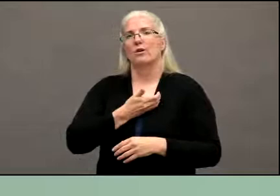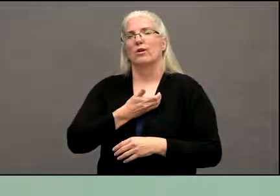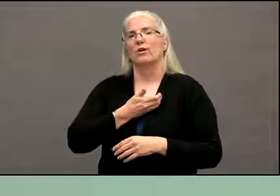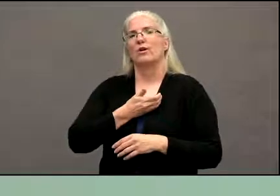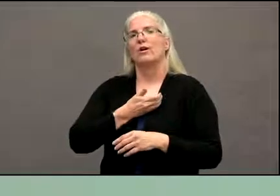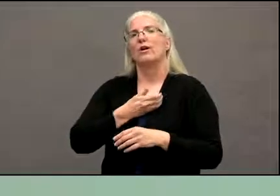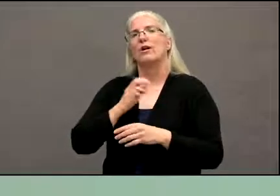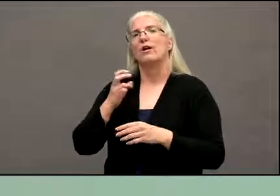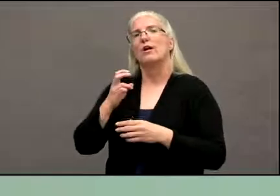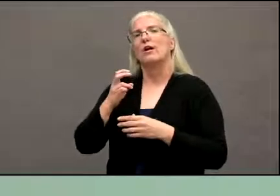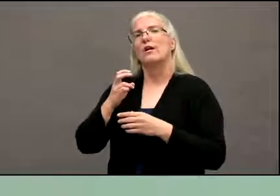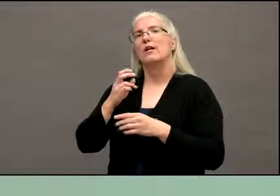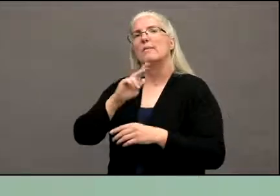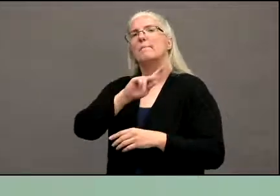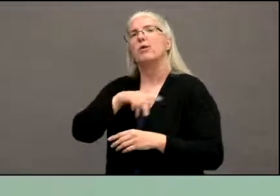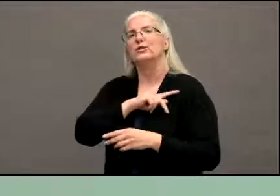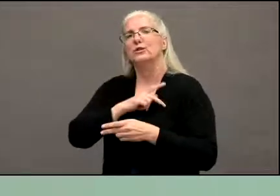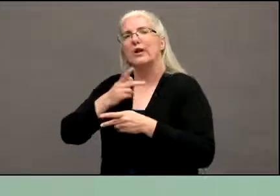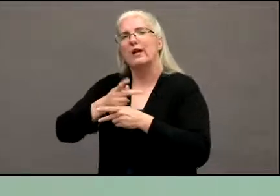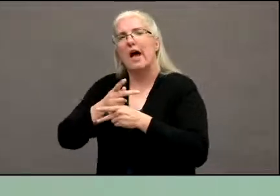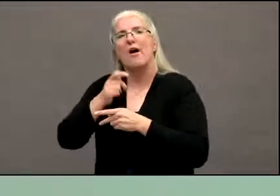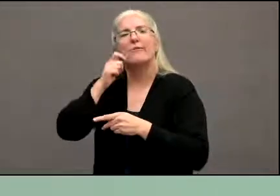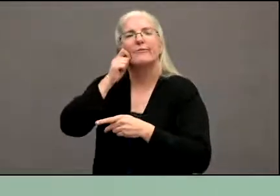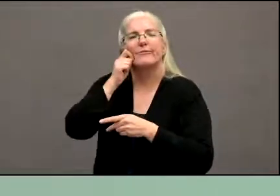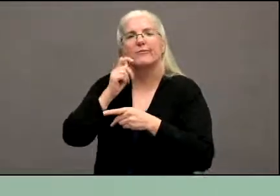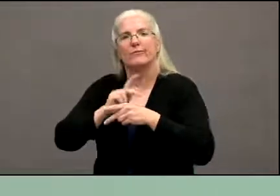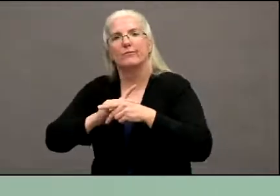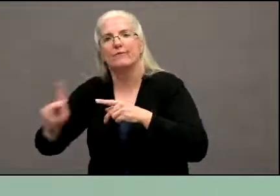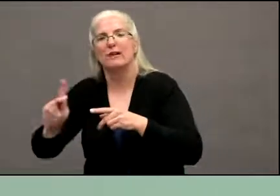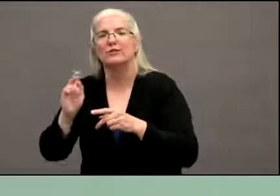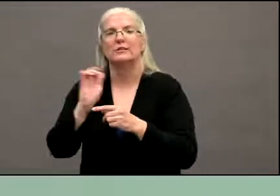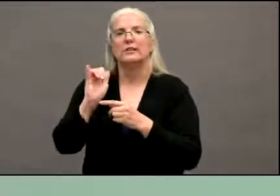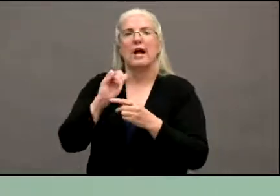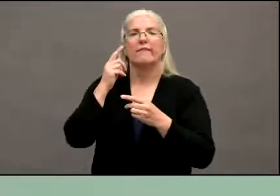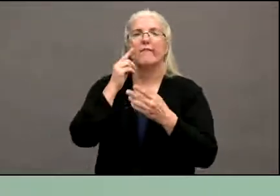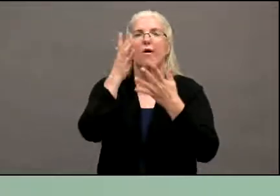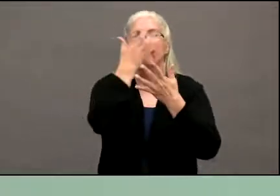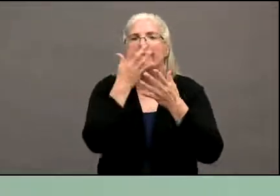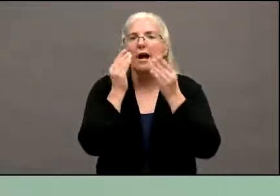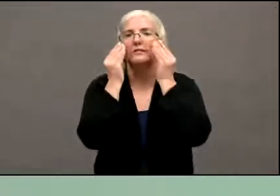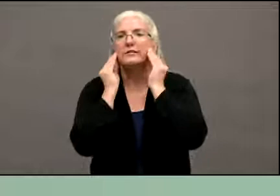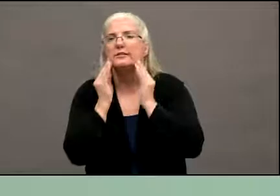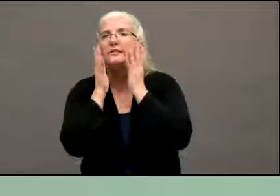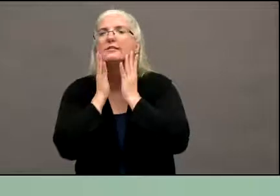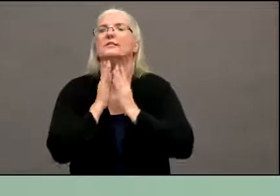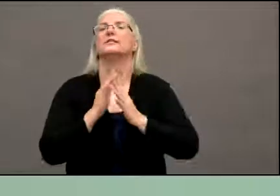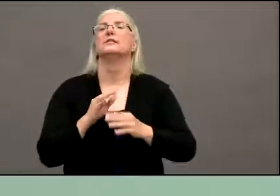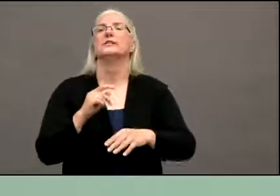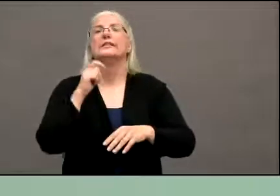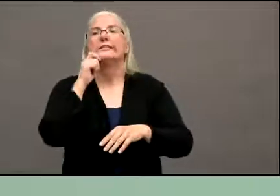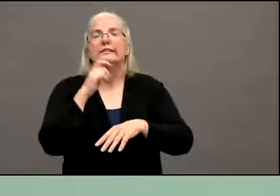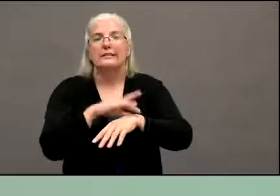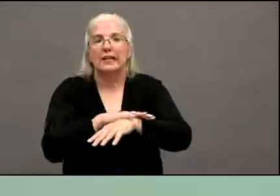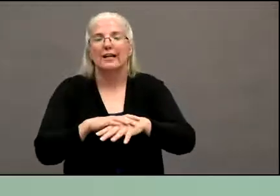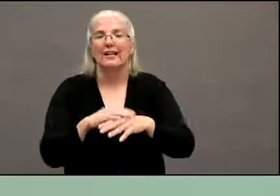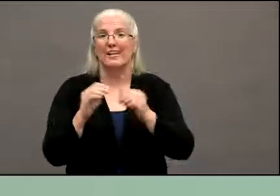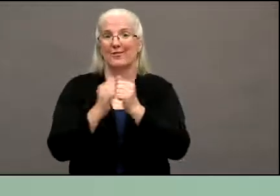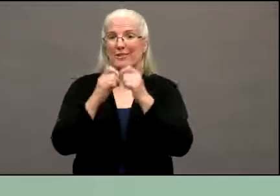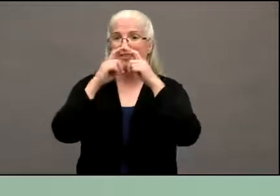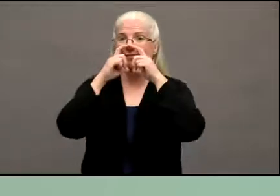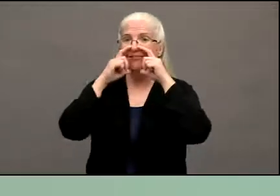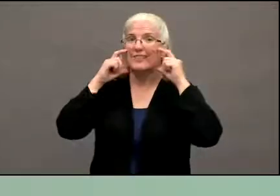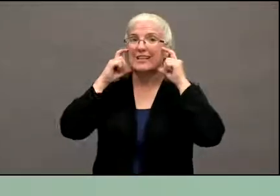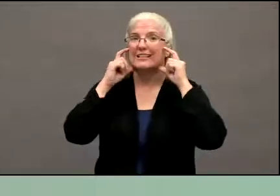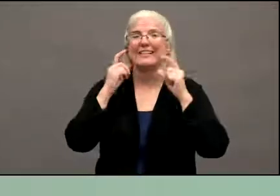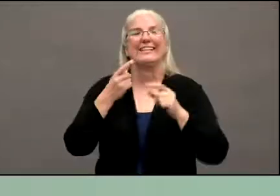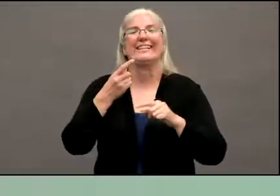are, because, services to the face and services where the face covering must be removed are still prohibited. And,